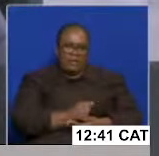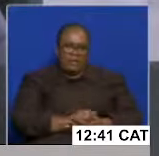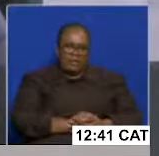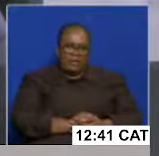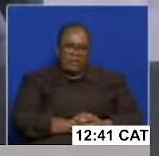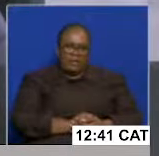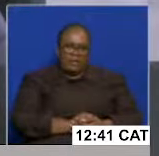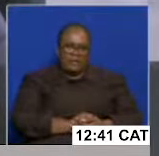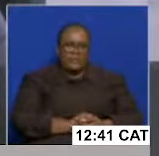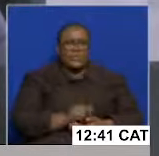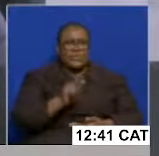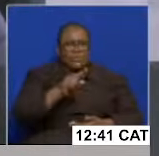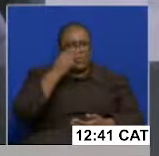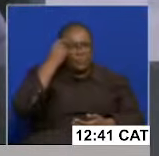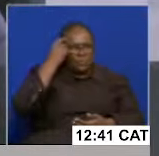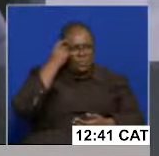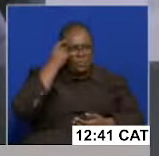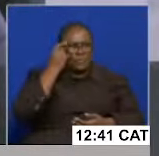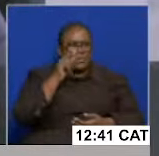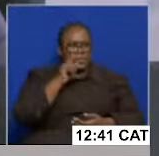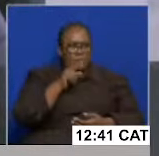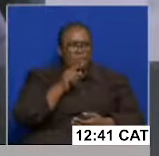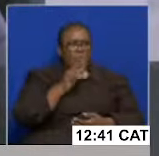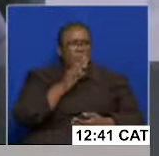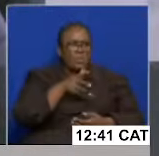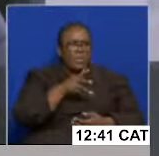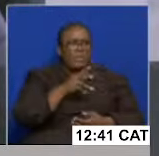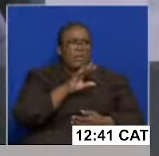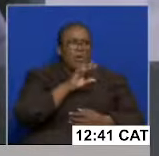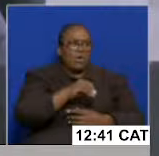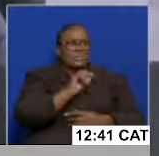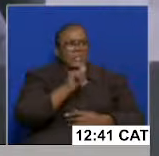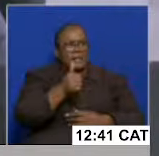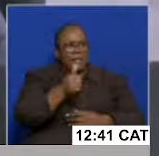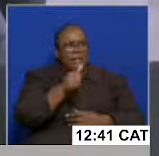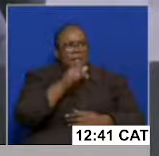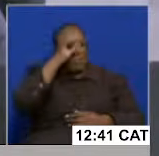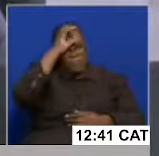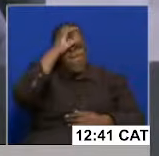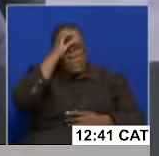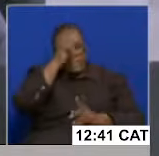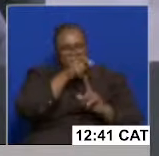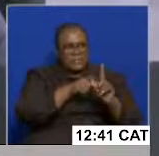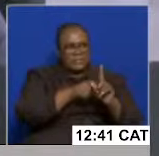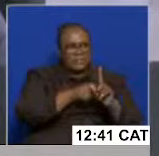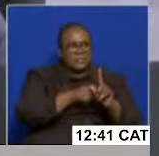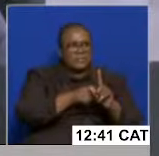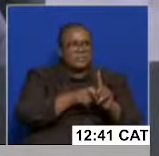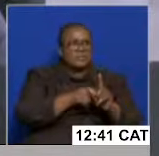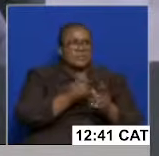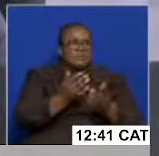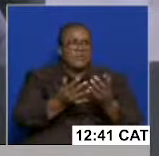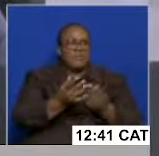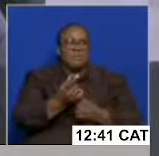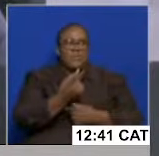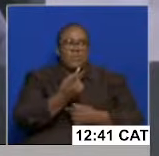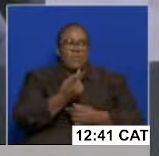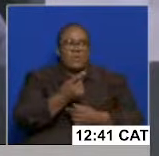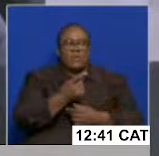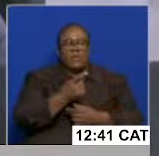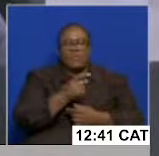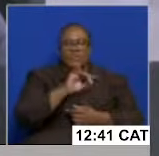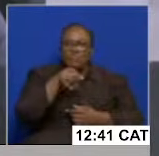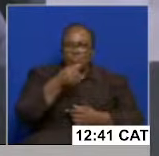that you were going to corrupt a SAPS official, either at one of the Joburg police stations or at